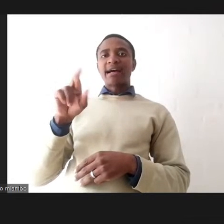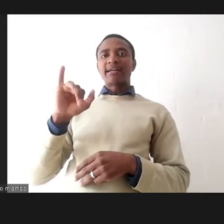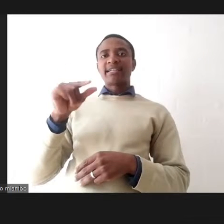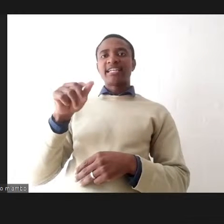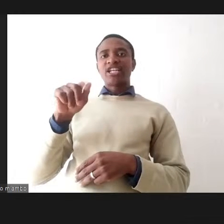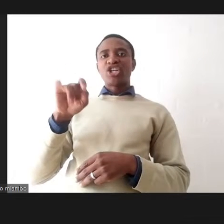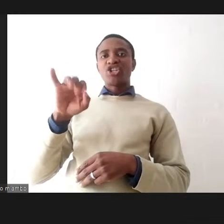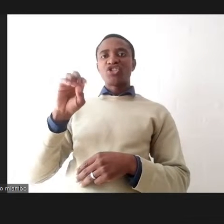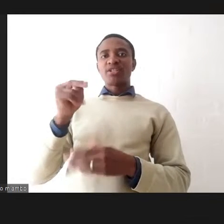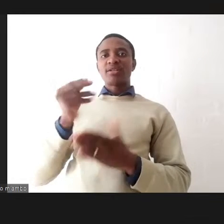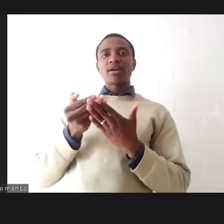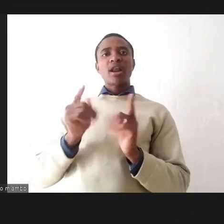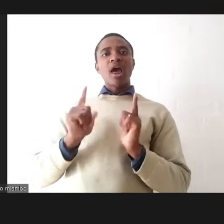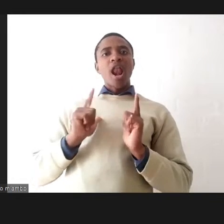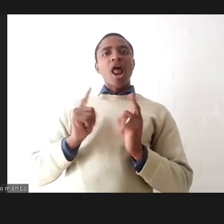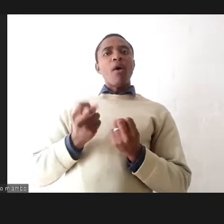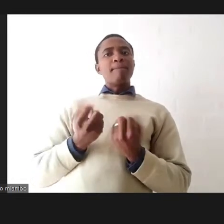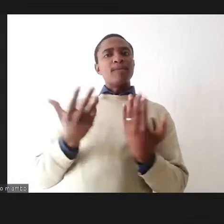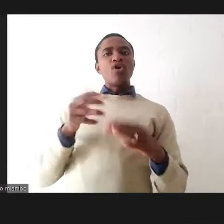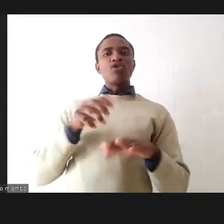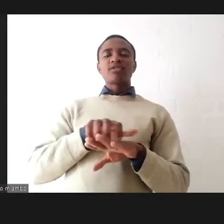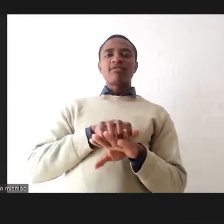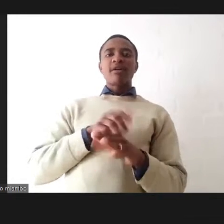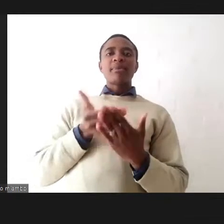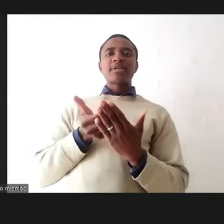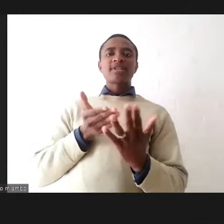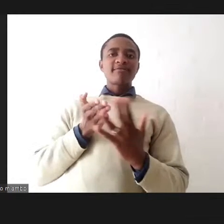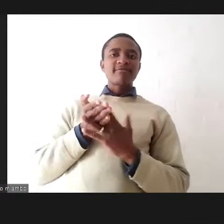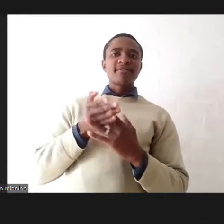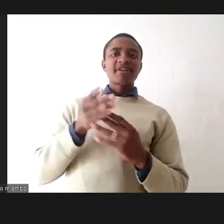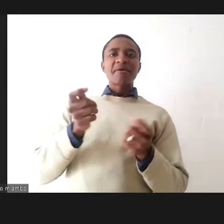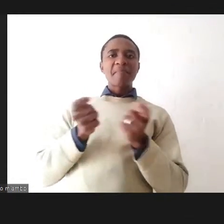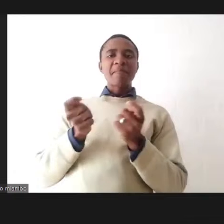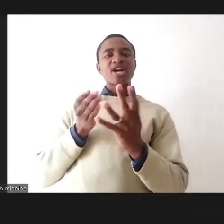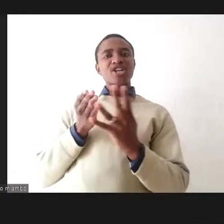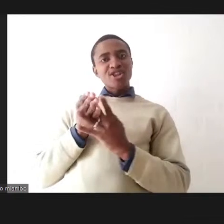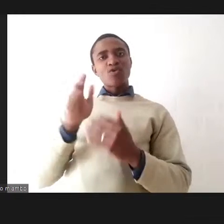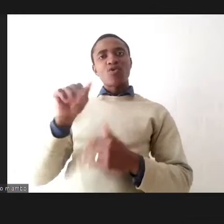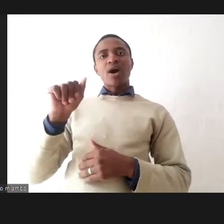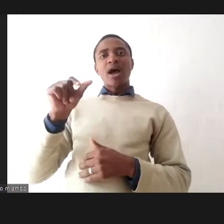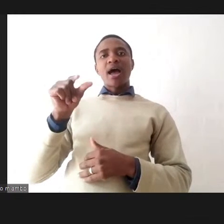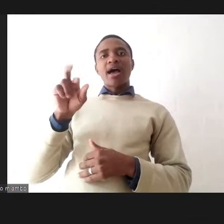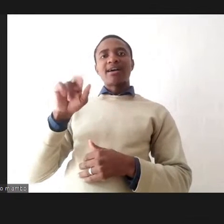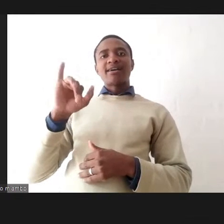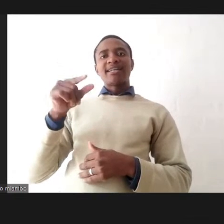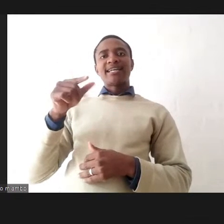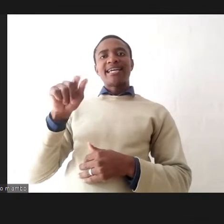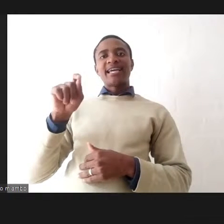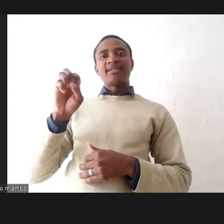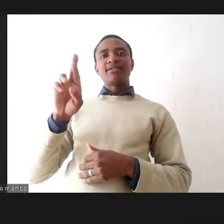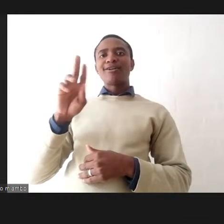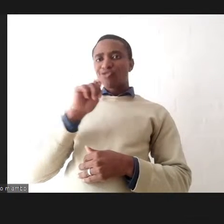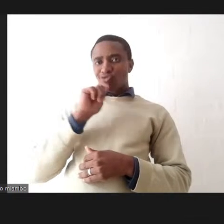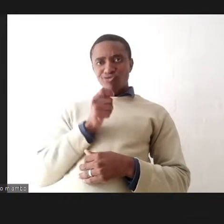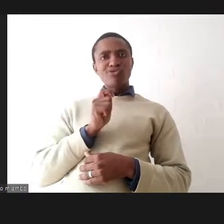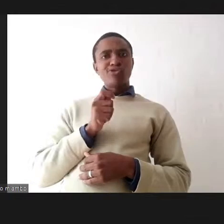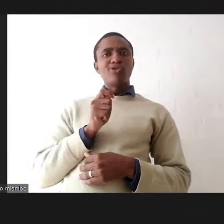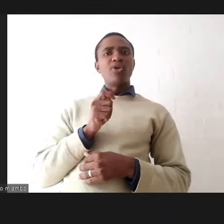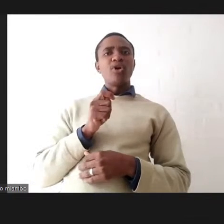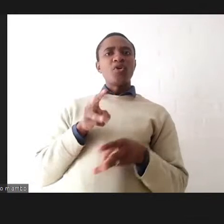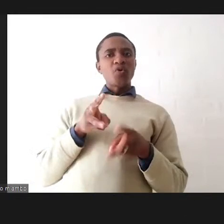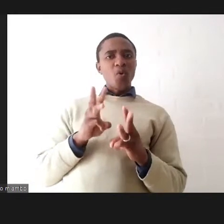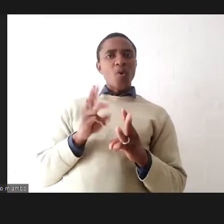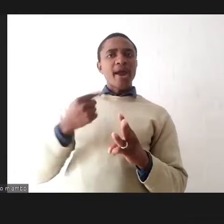farmers to access markets through an aggregator. It's key to how we want to drive this